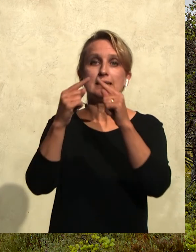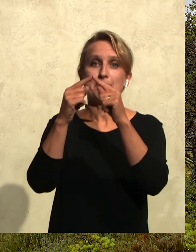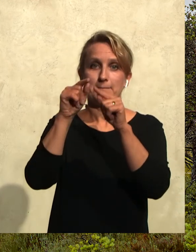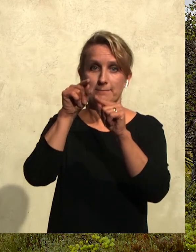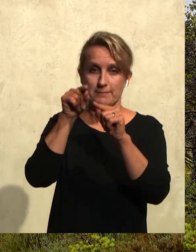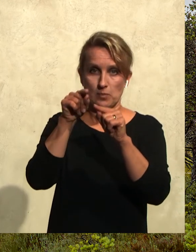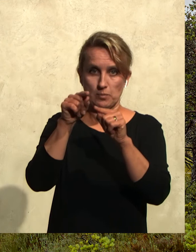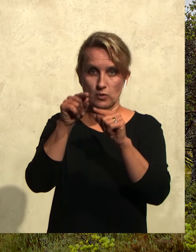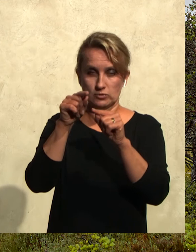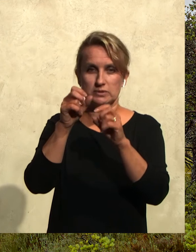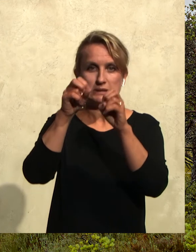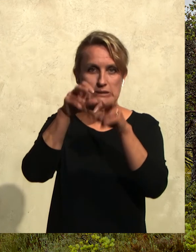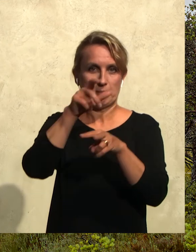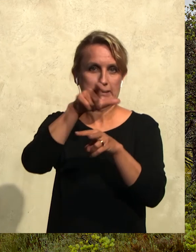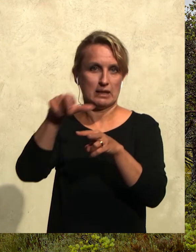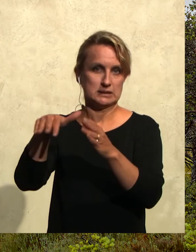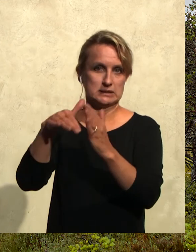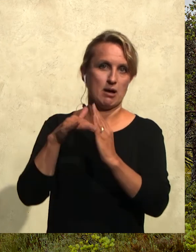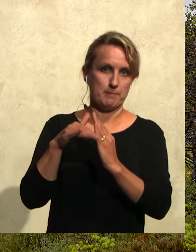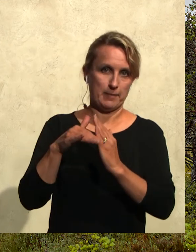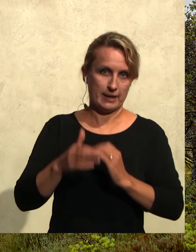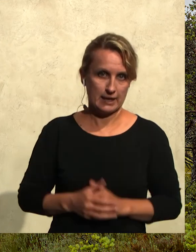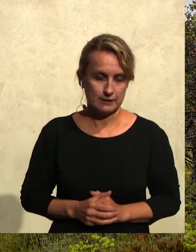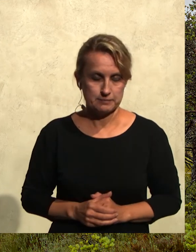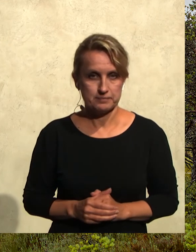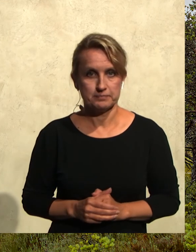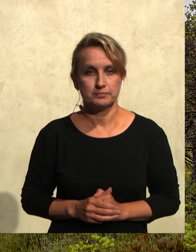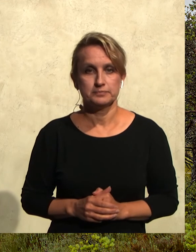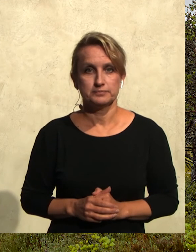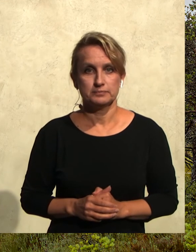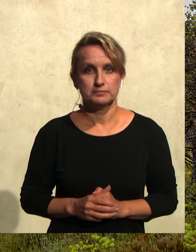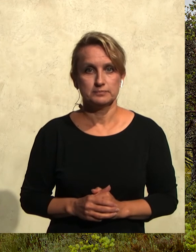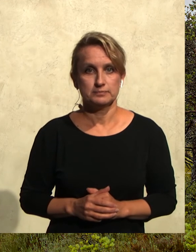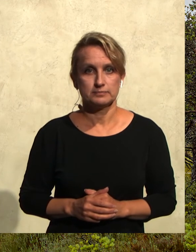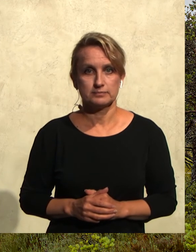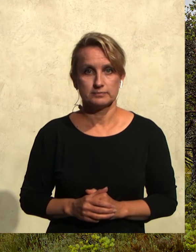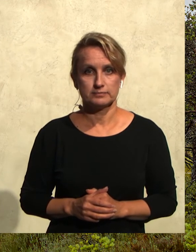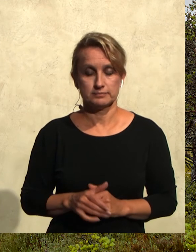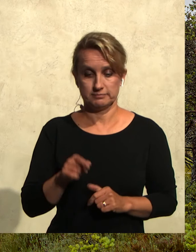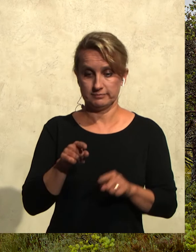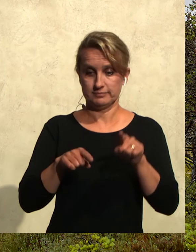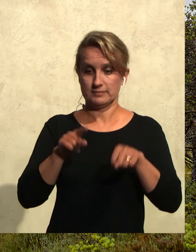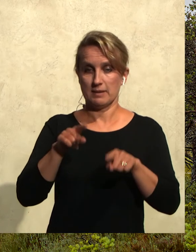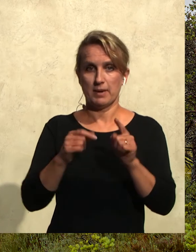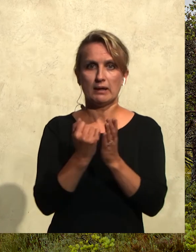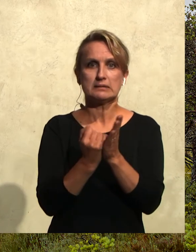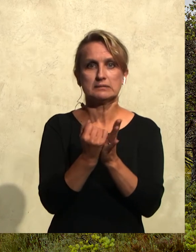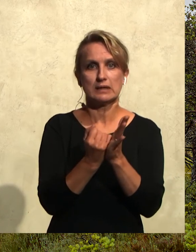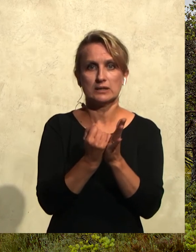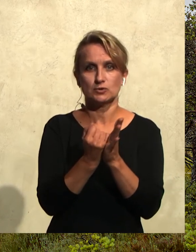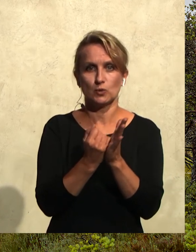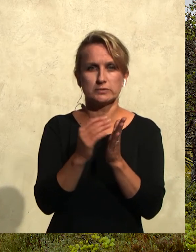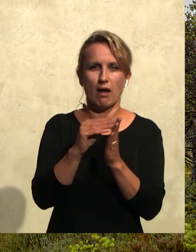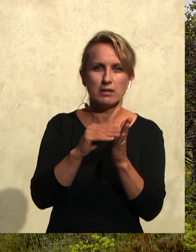on, so I won't go into more. These are some of the resources that are available. Hopefully the slides can be made